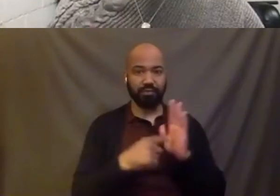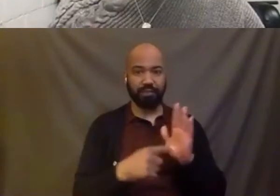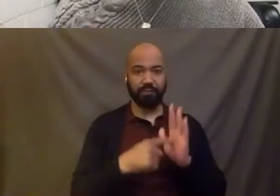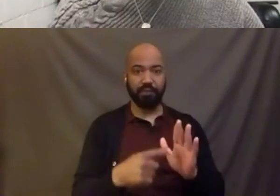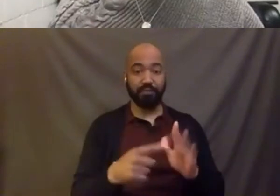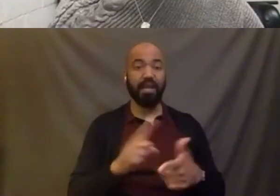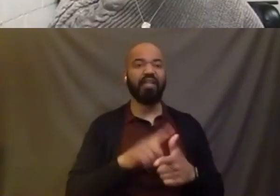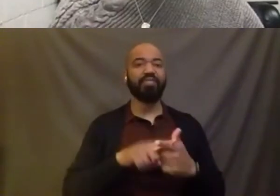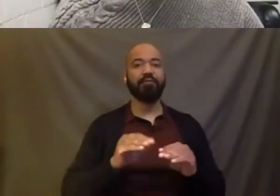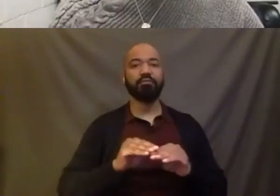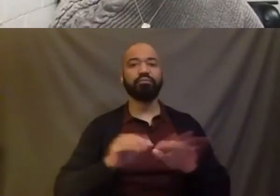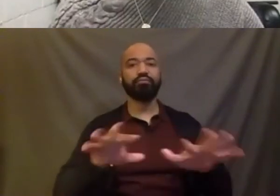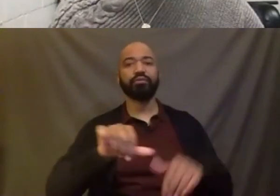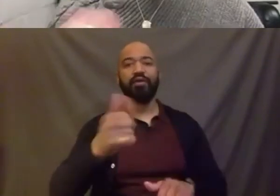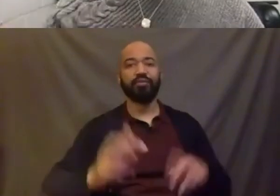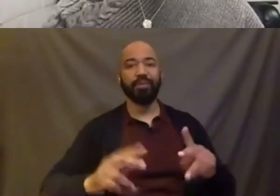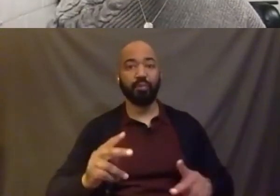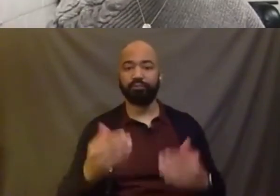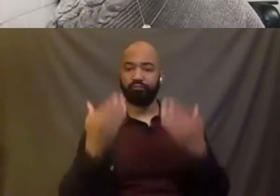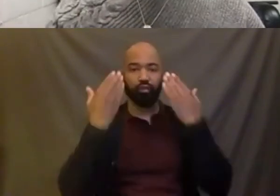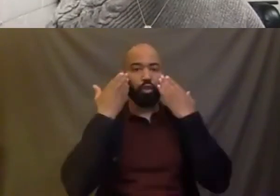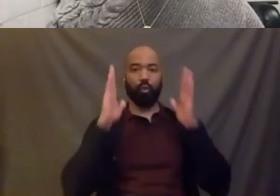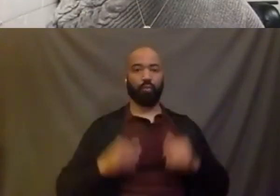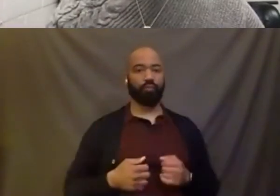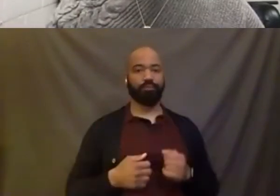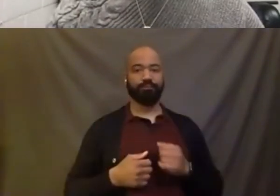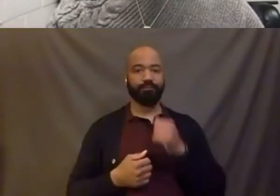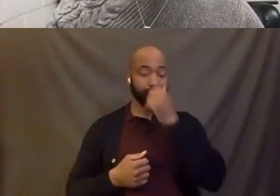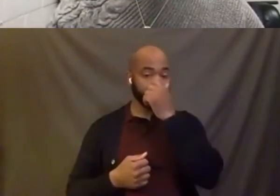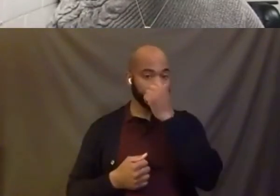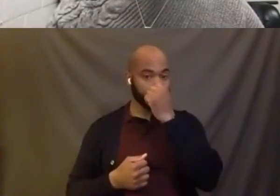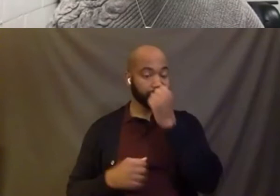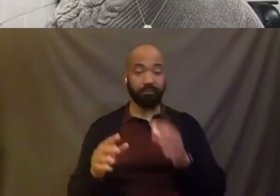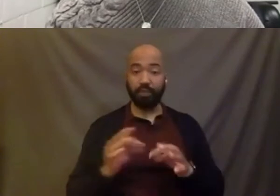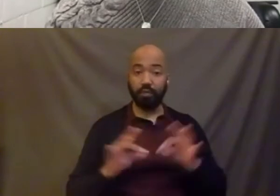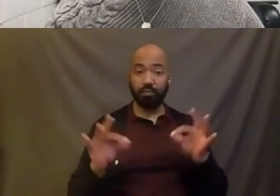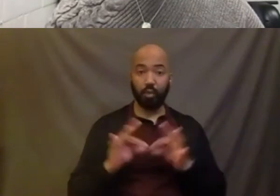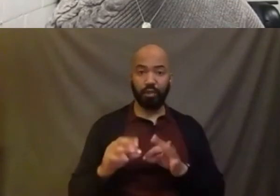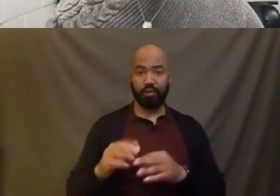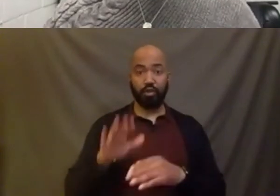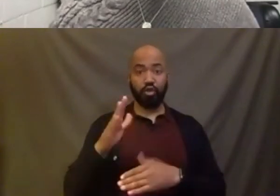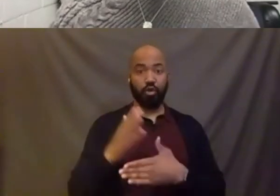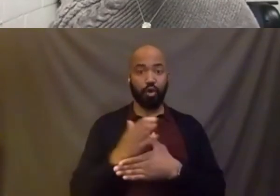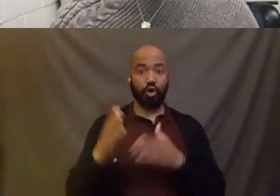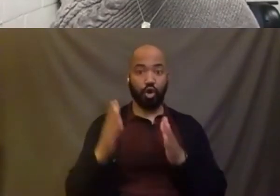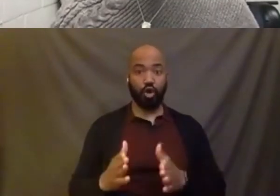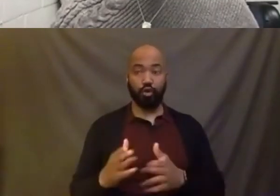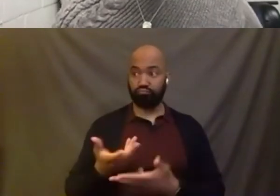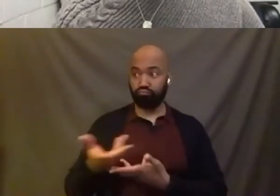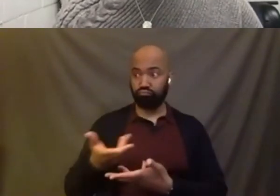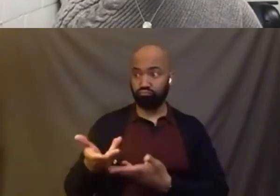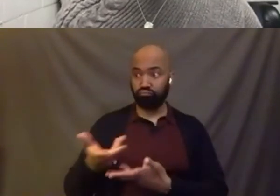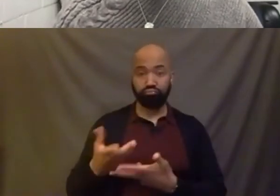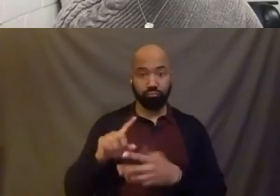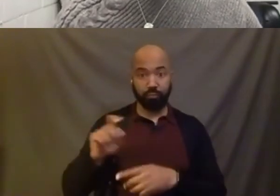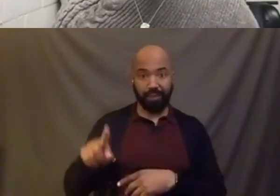it to people. We don't know that information. So I would suggest having those conversations with your partner and saying,